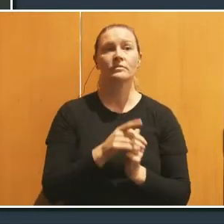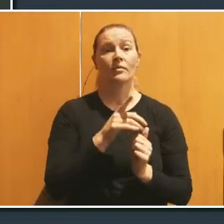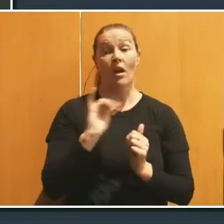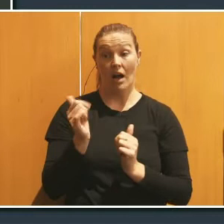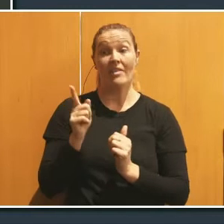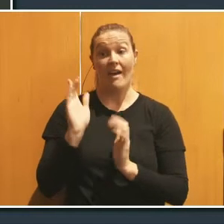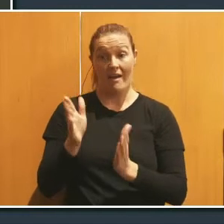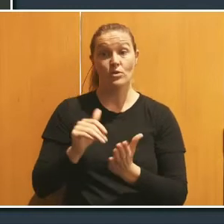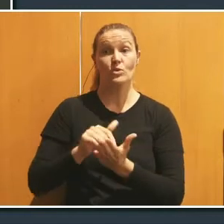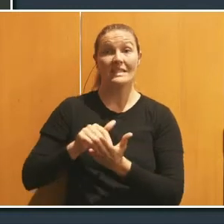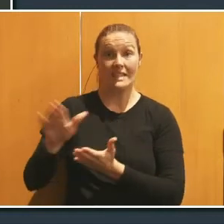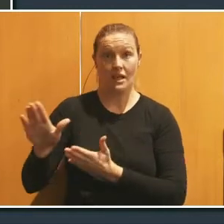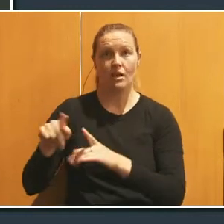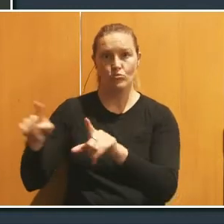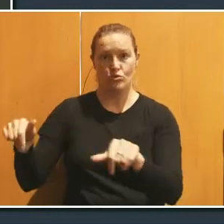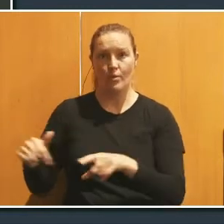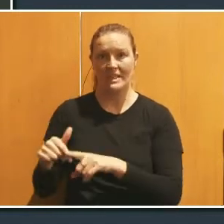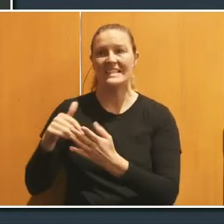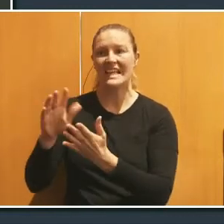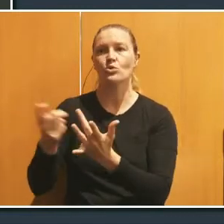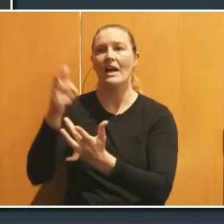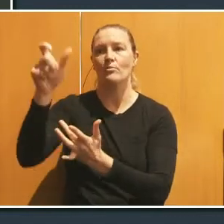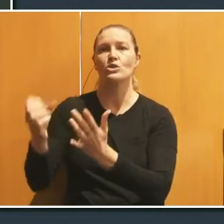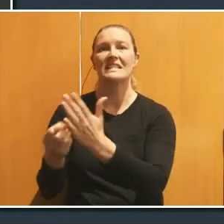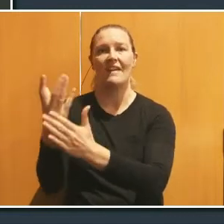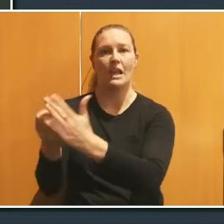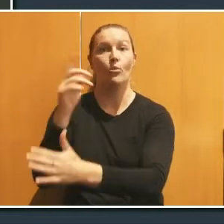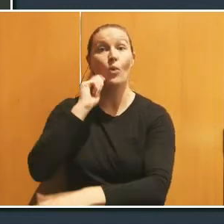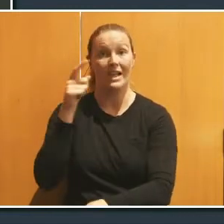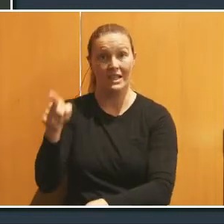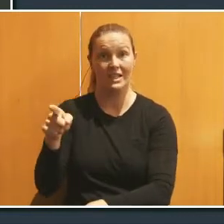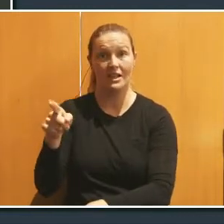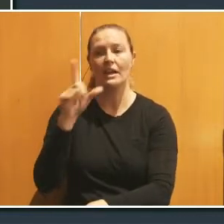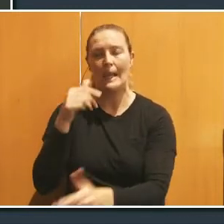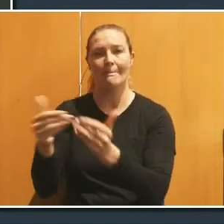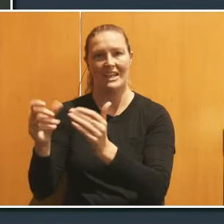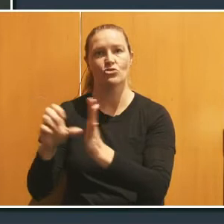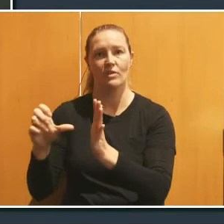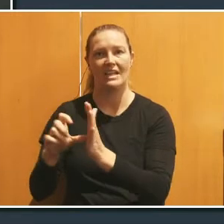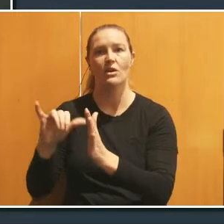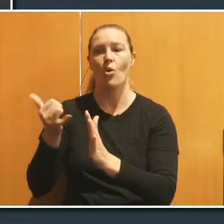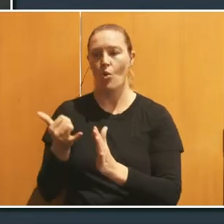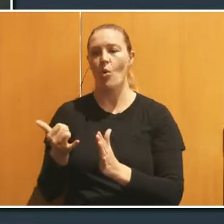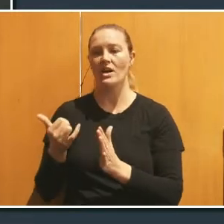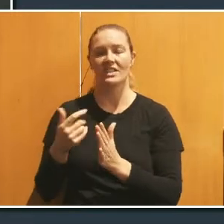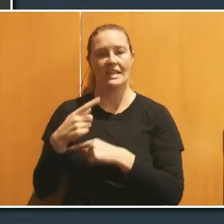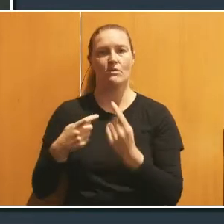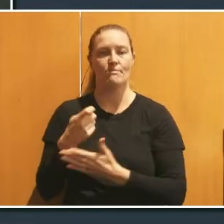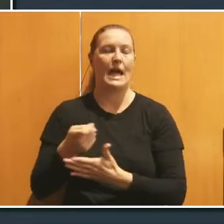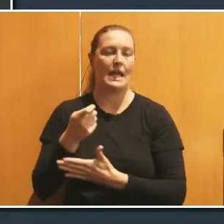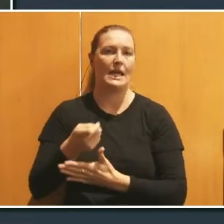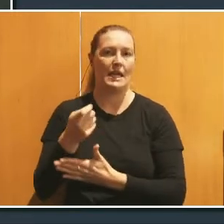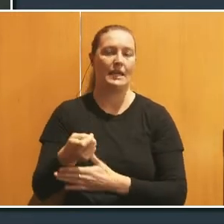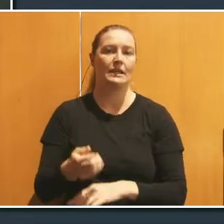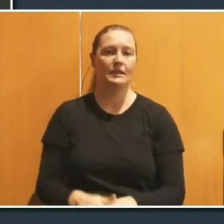your property to a developer who's going to be able to handle the rates, or get on and do it. So I don't know if it